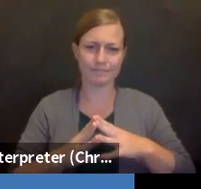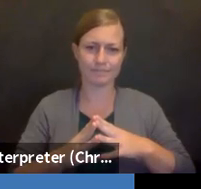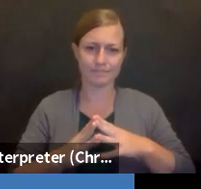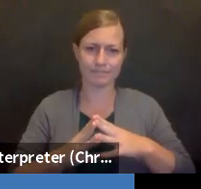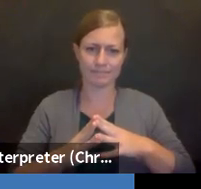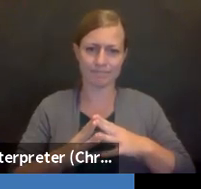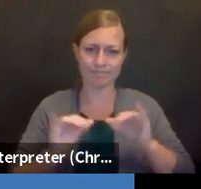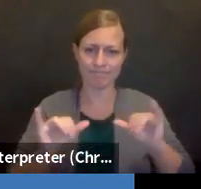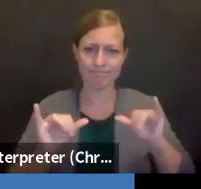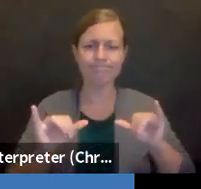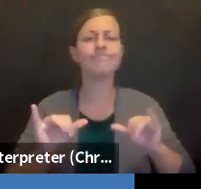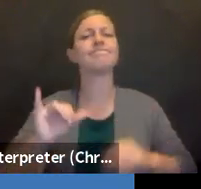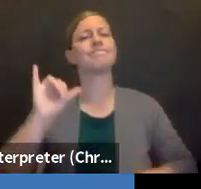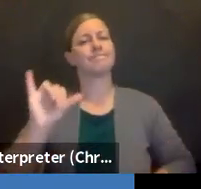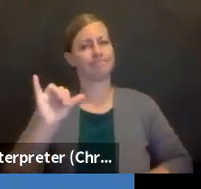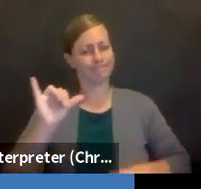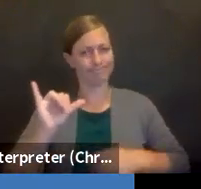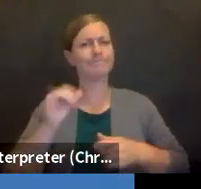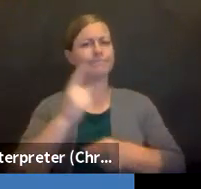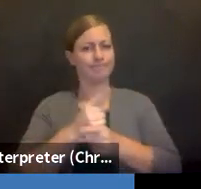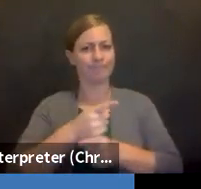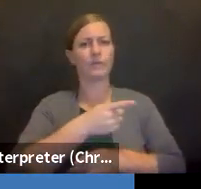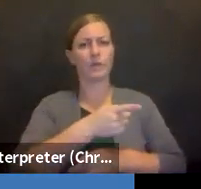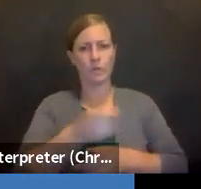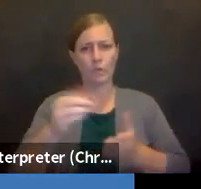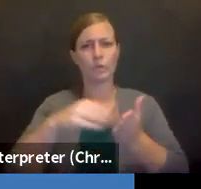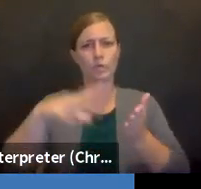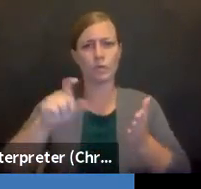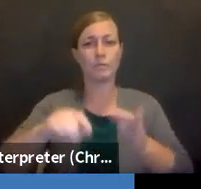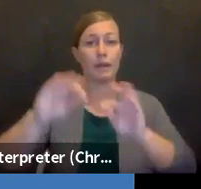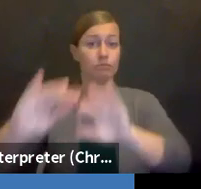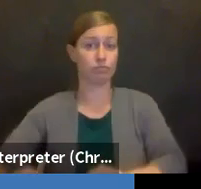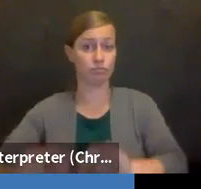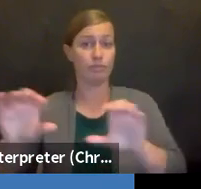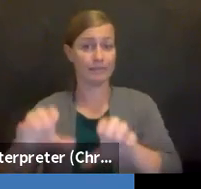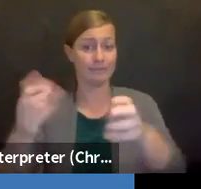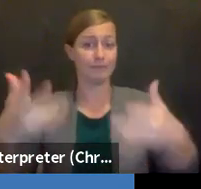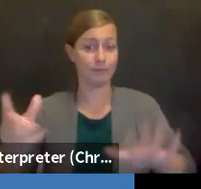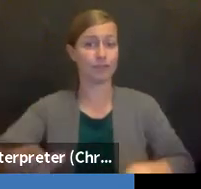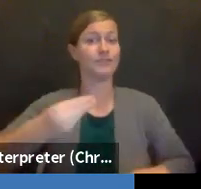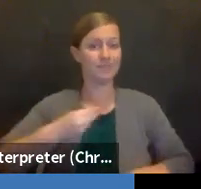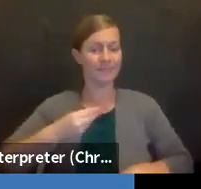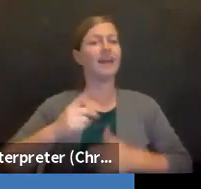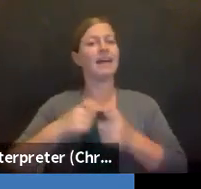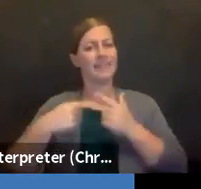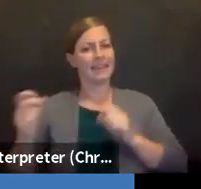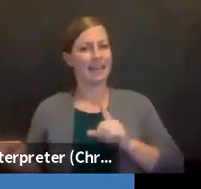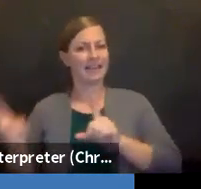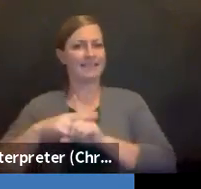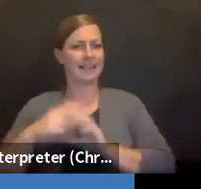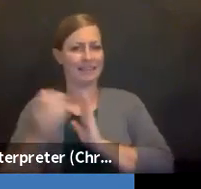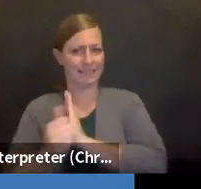Yep, I believe they have to have it turned in first before I can assign the skill to it. So my sample student